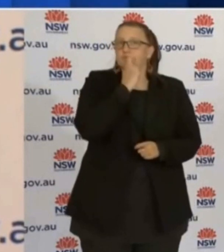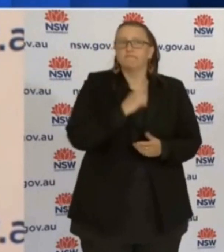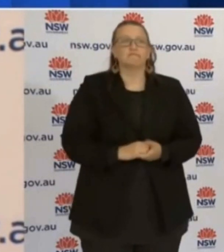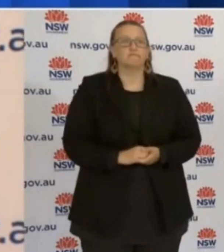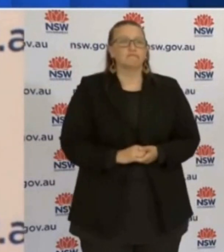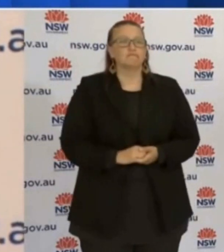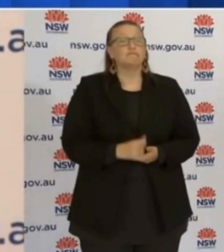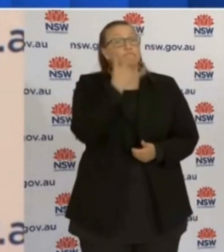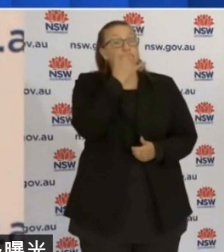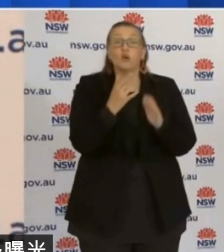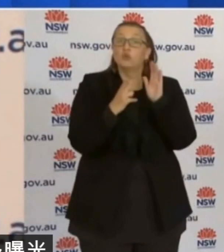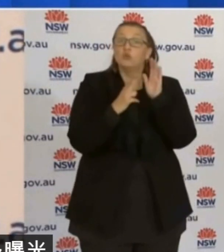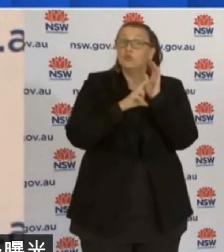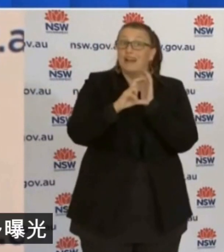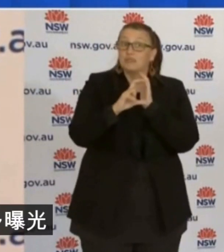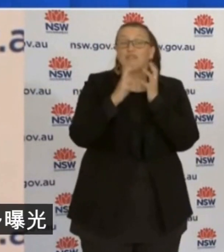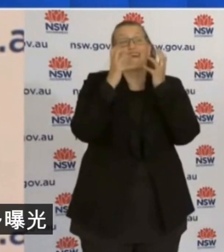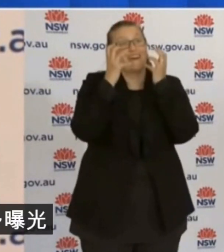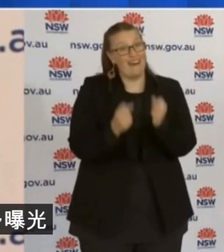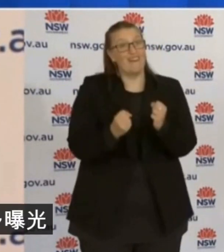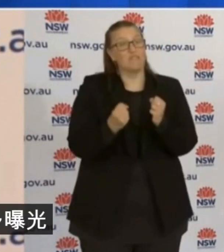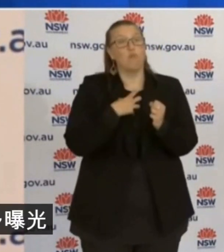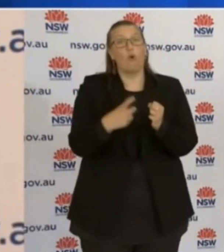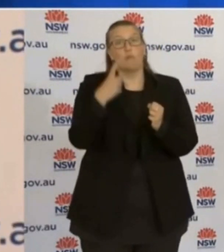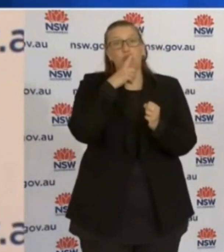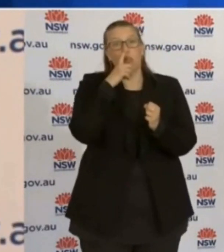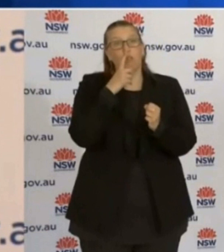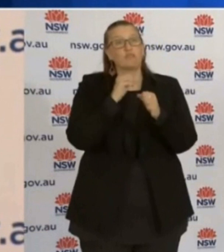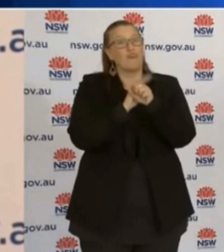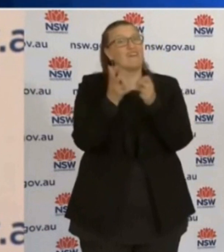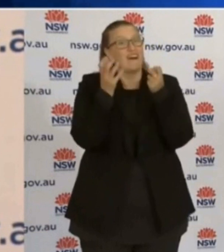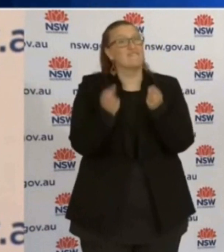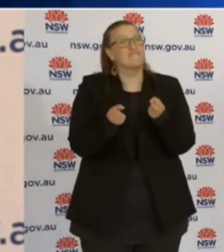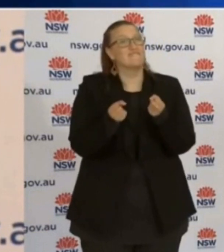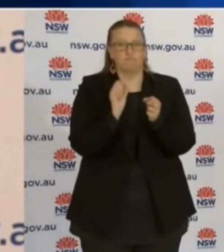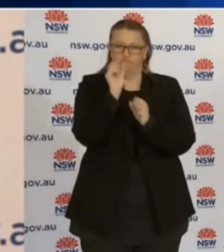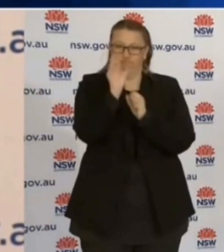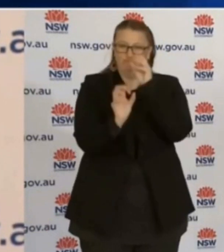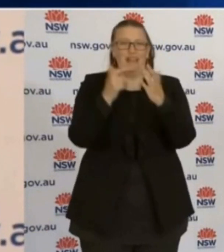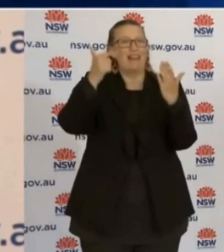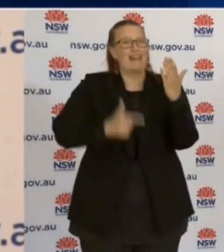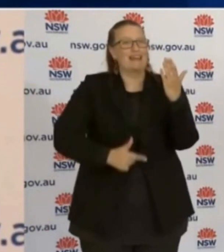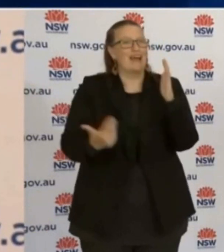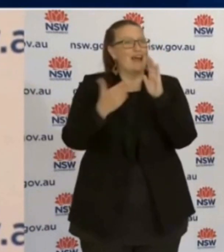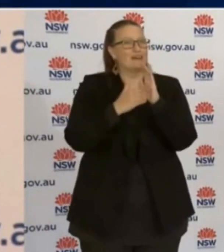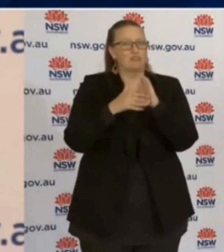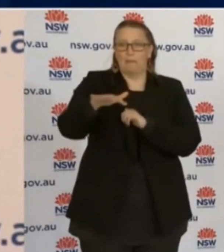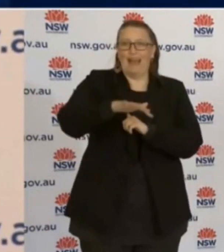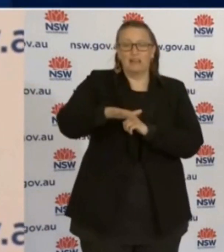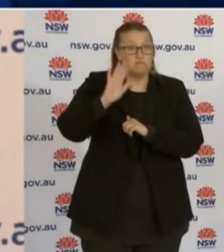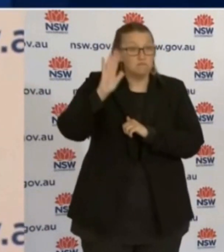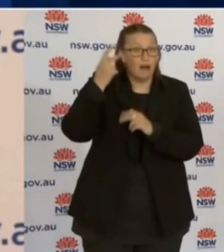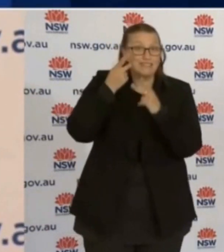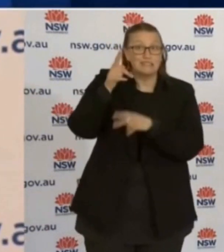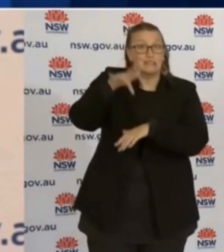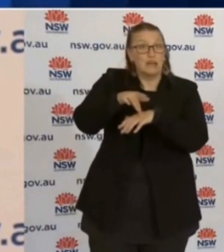Newcastle, and there are a number of exposure venues that have been placed on the website for Newcastle. Again, thank you for the Newcastle